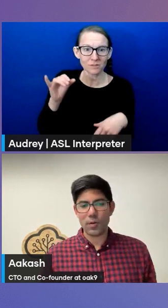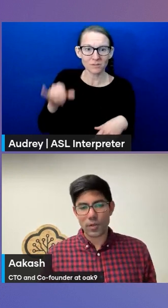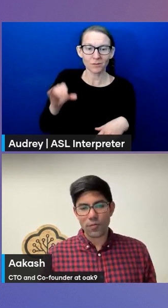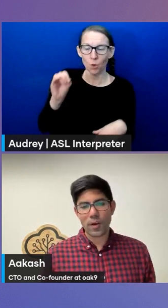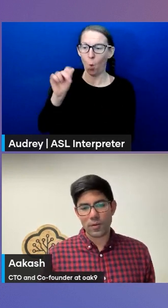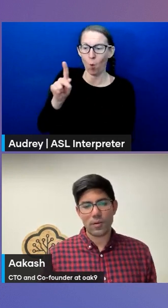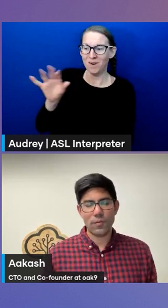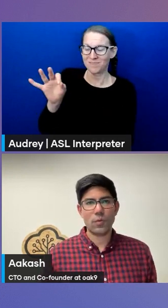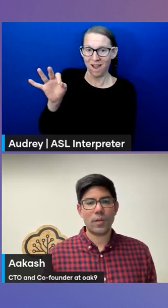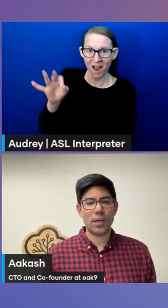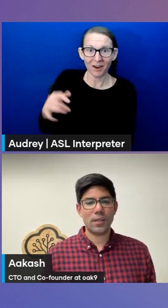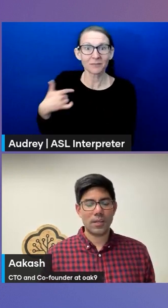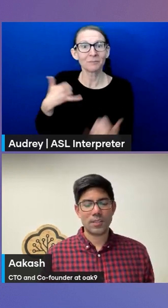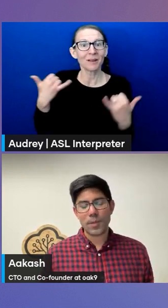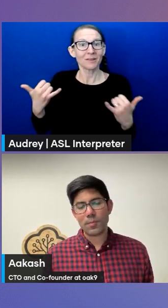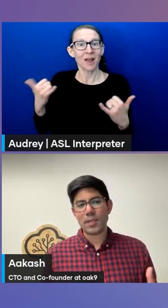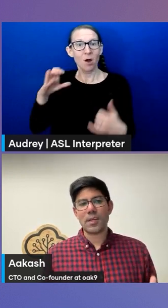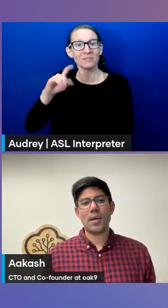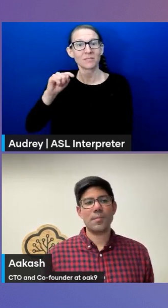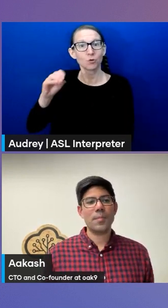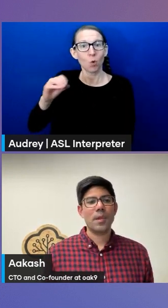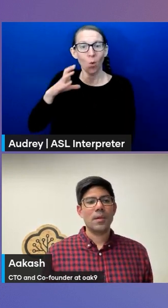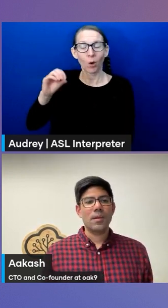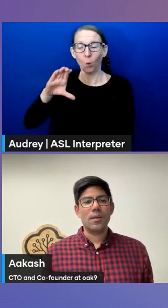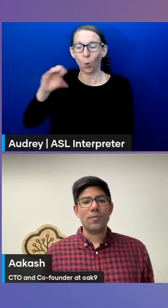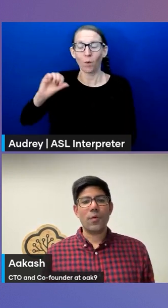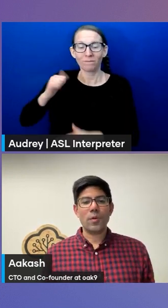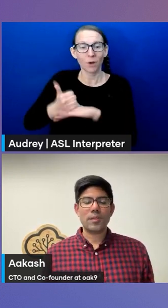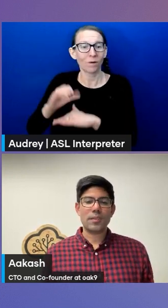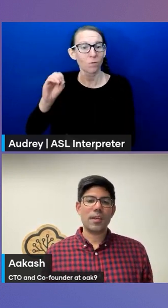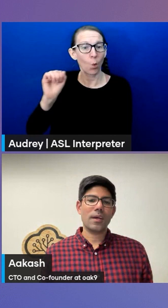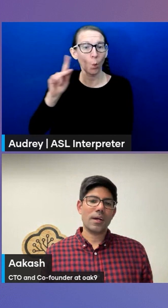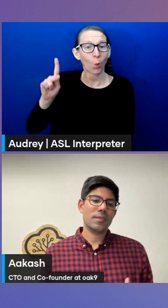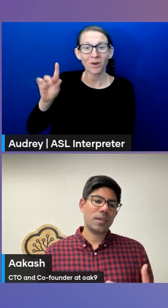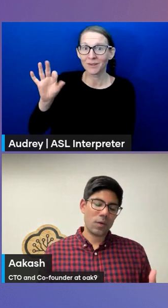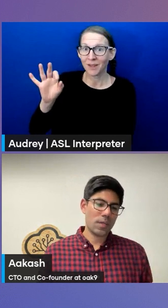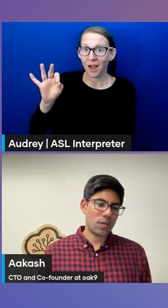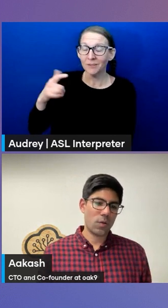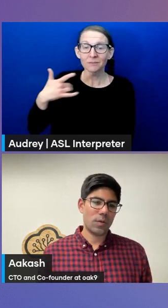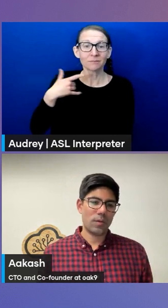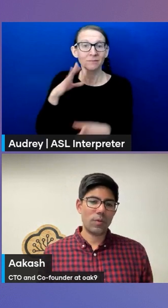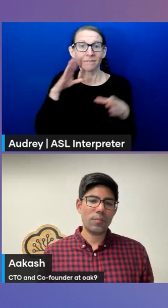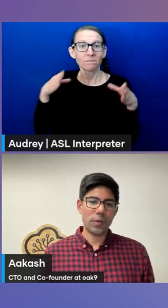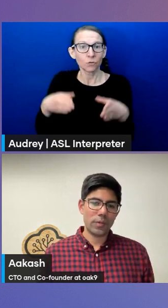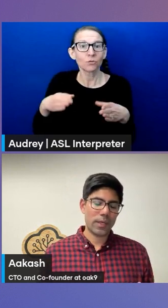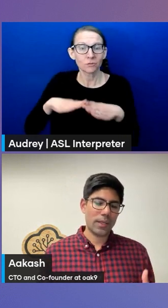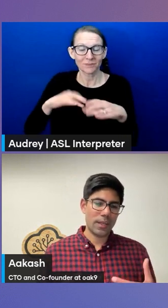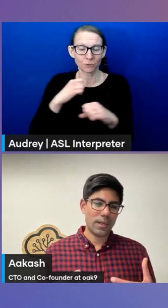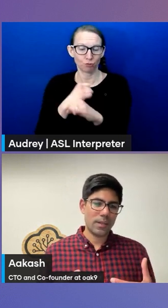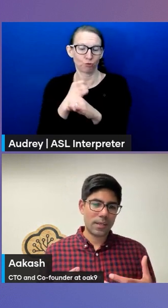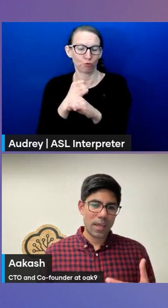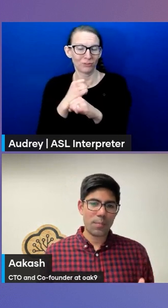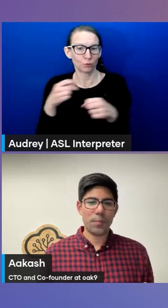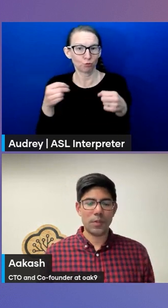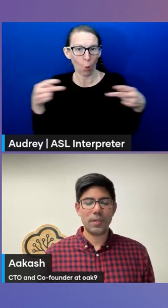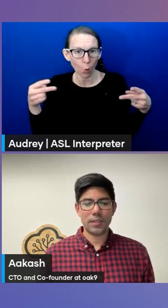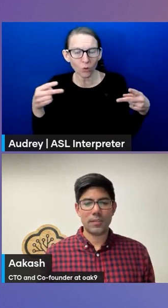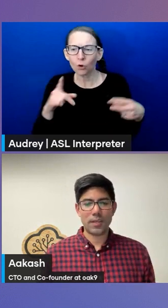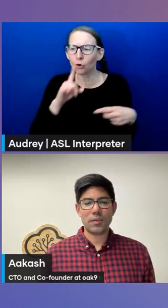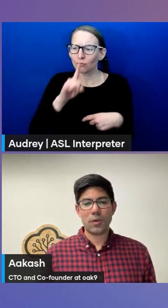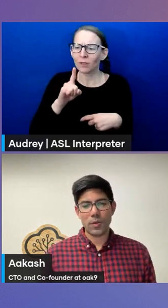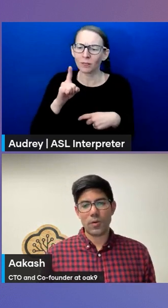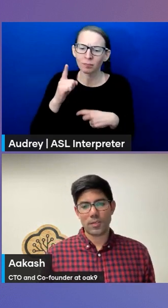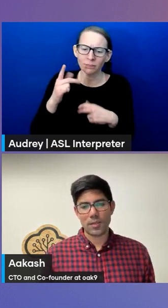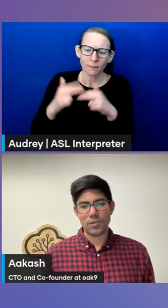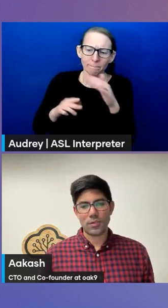am CTO and co-founder of Oak9, and I spend my time focusing on security as code and really building capabilities